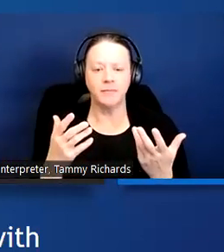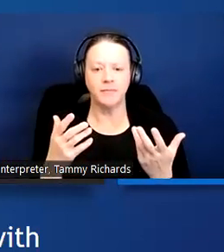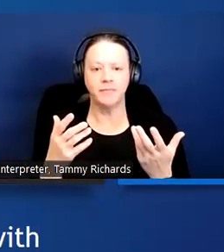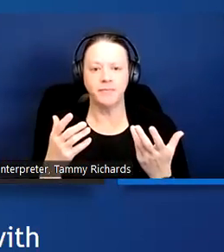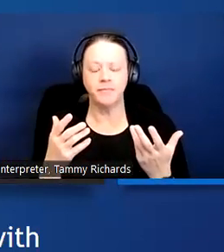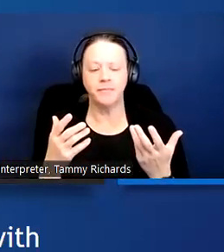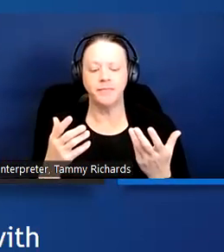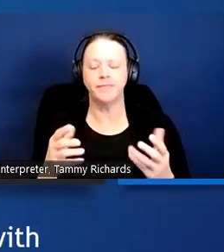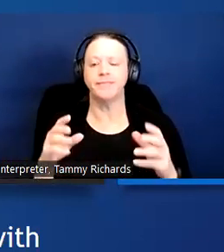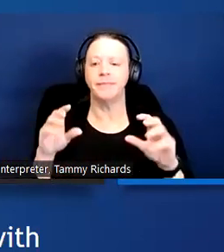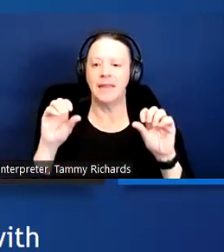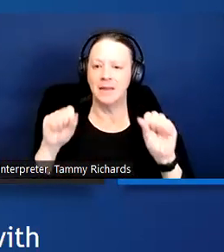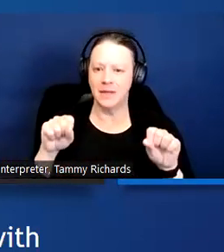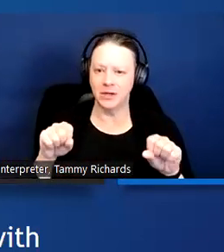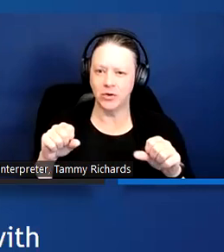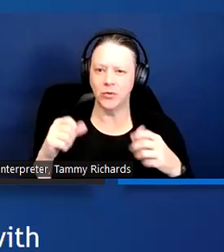to